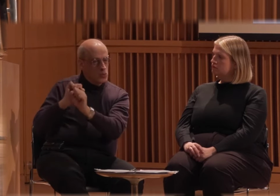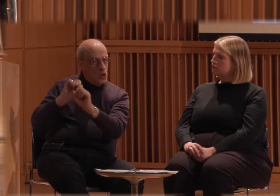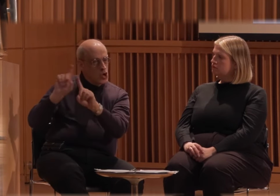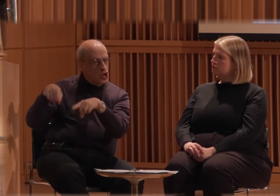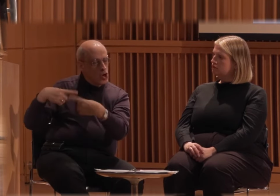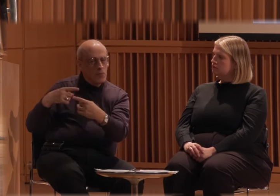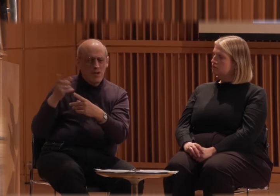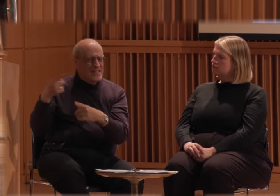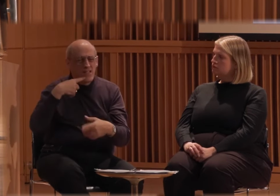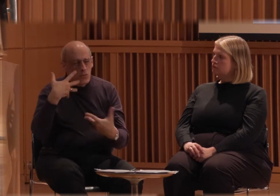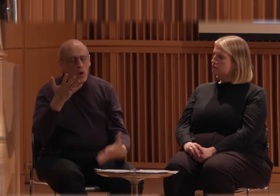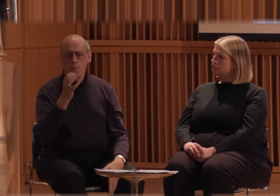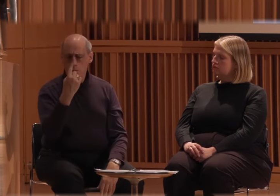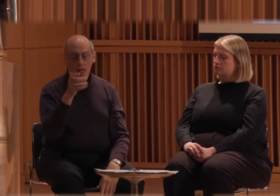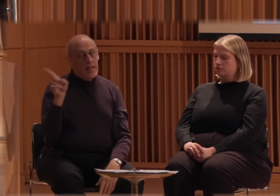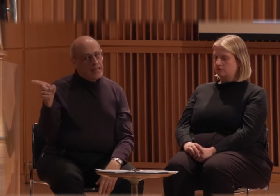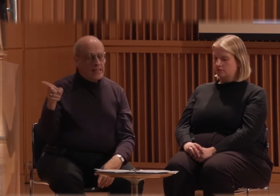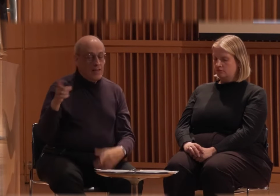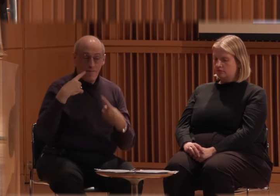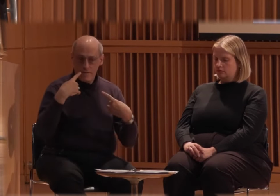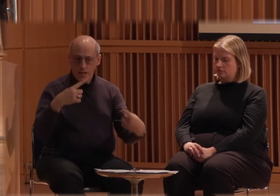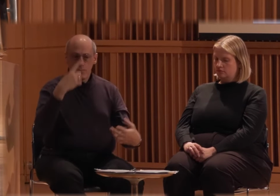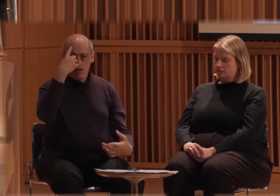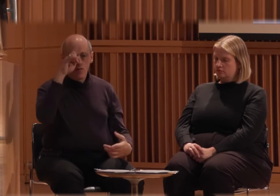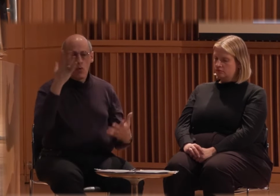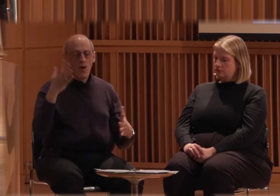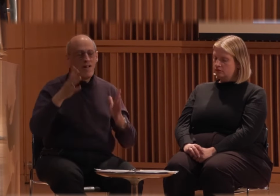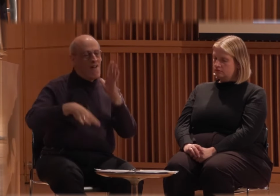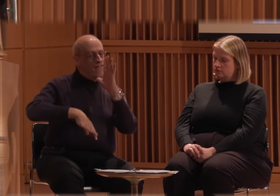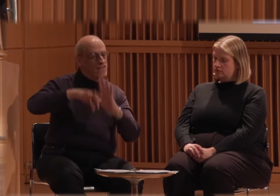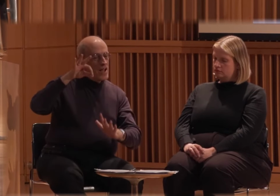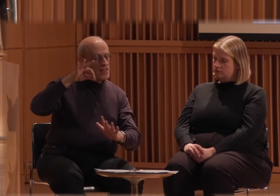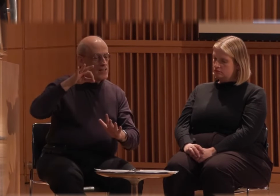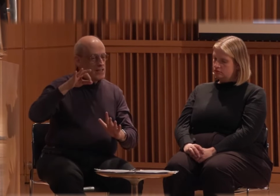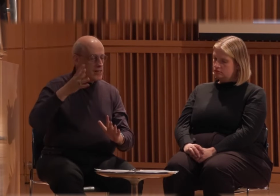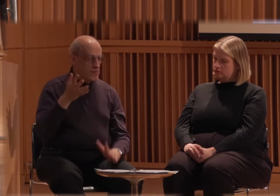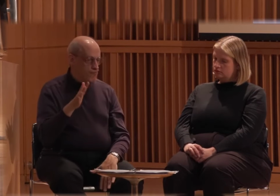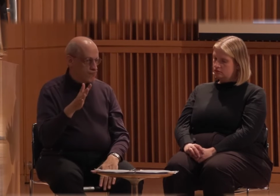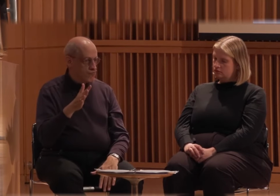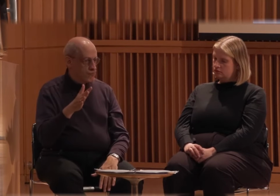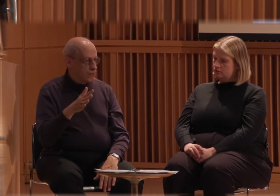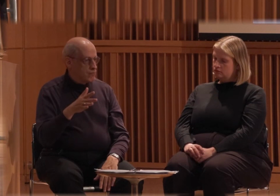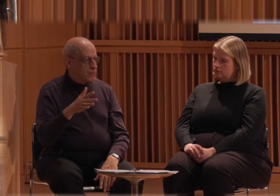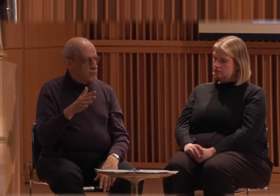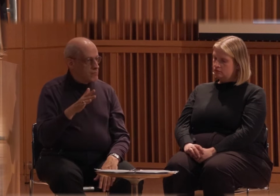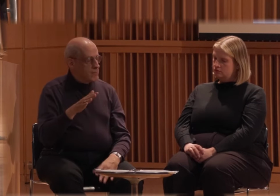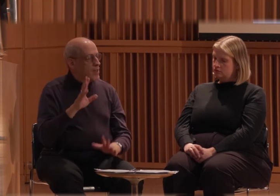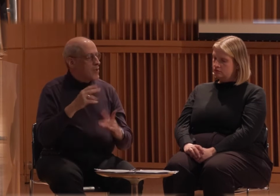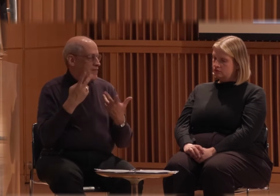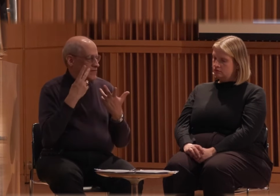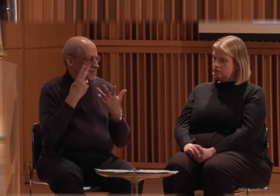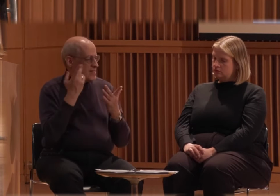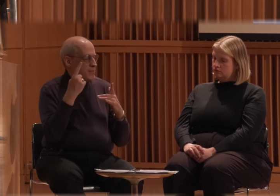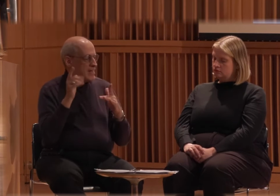says. So what does he say? So he's very famous for a finding that I think has somewhat been distorted a bit